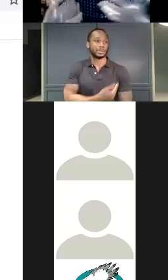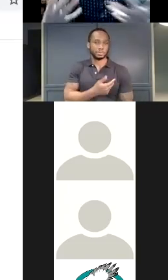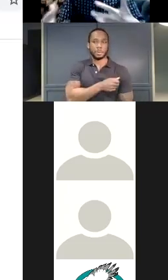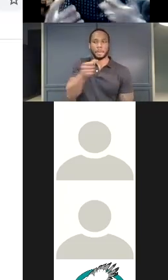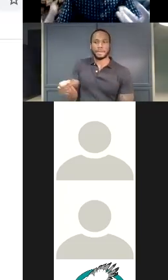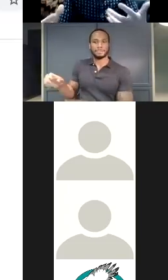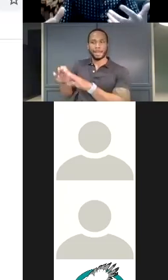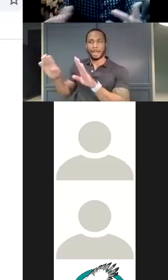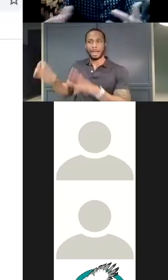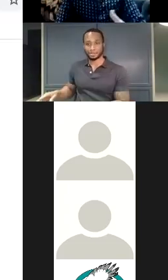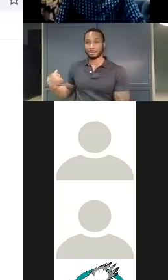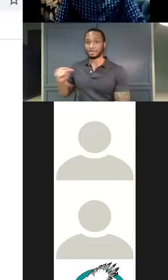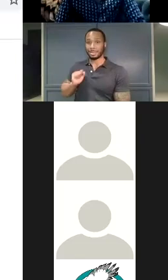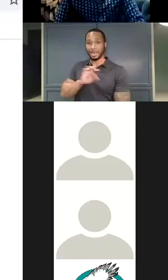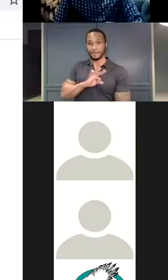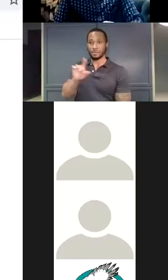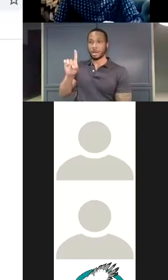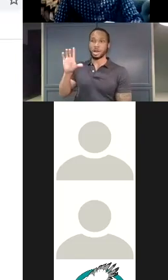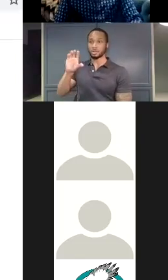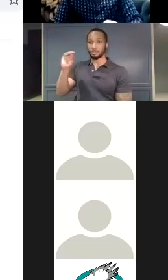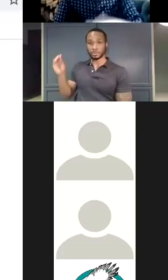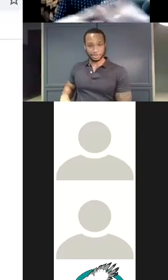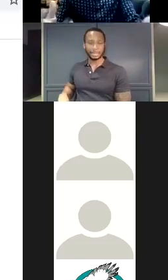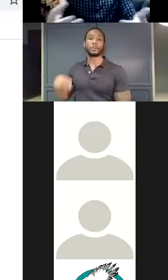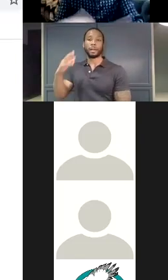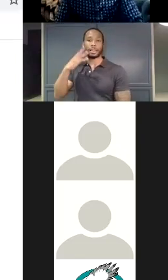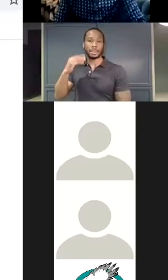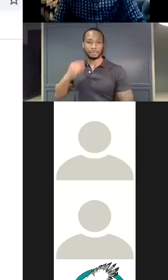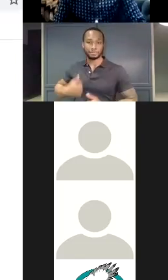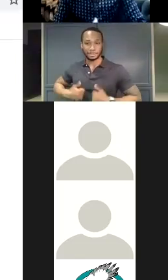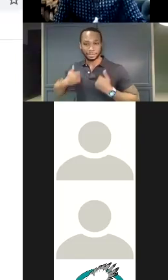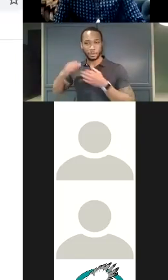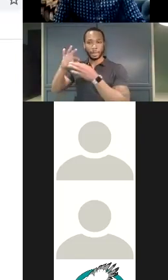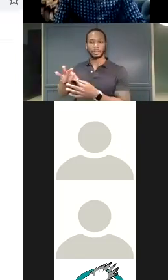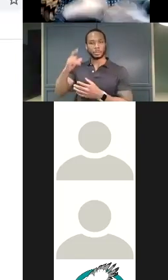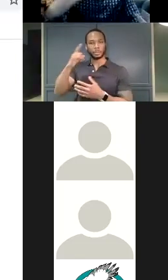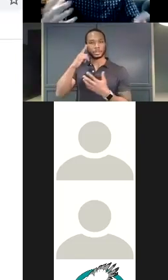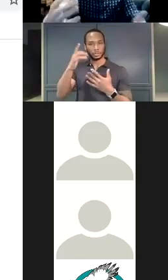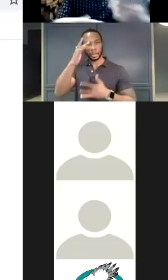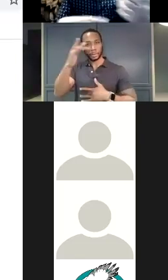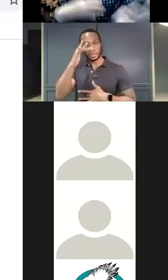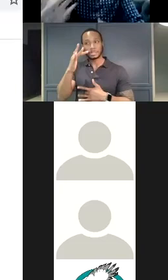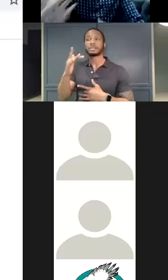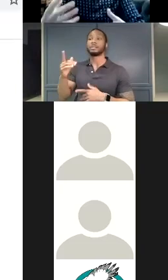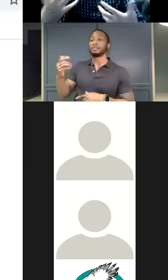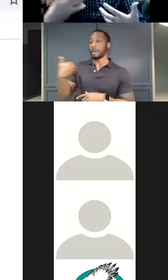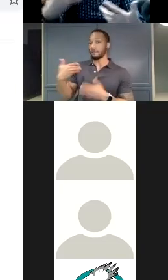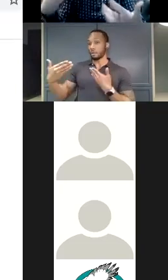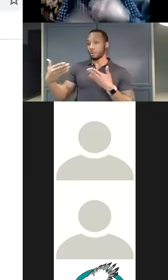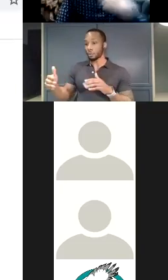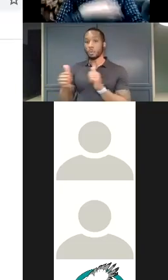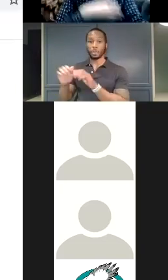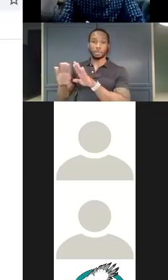staffed 100% by folks with lived experience of mental illness. And they have a room with a door, and it's